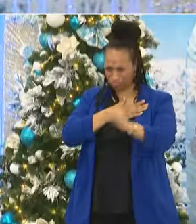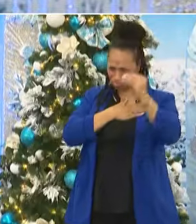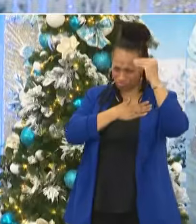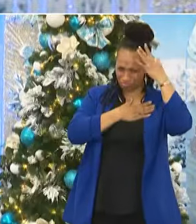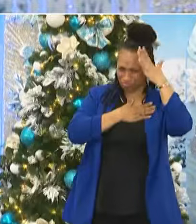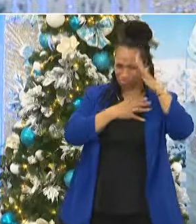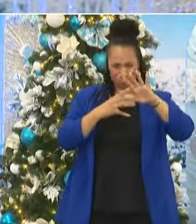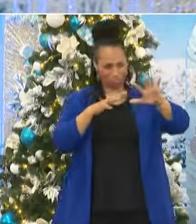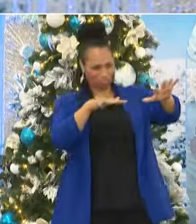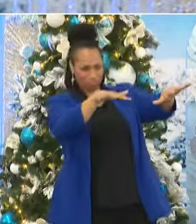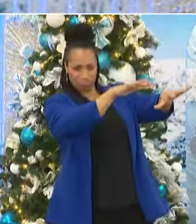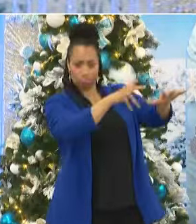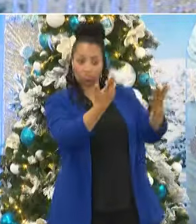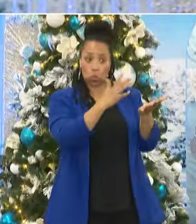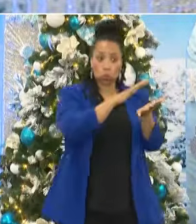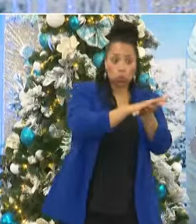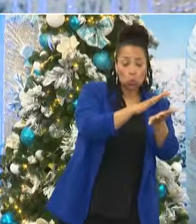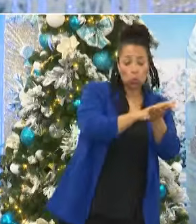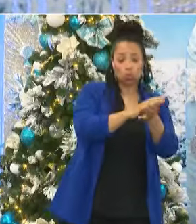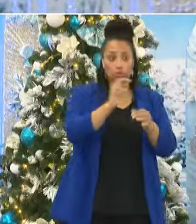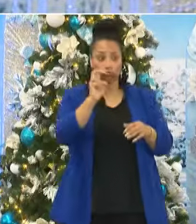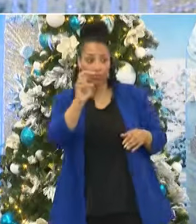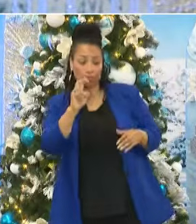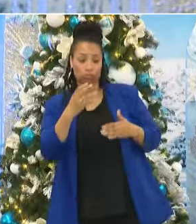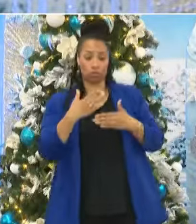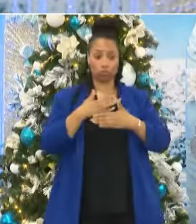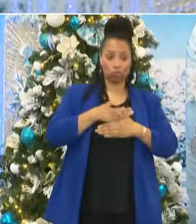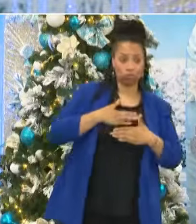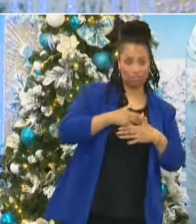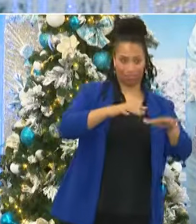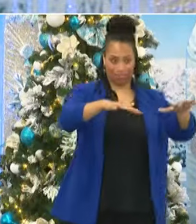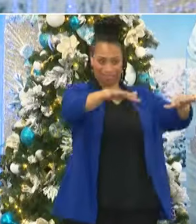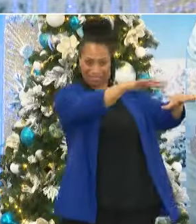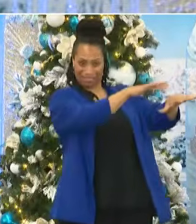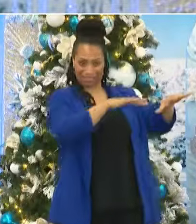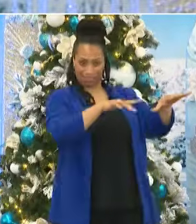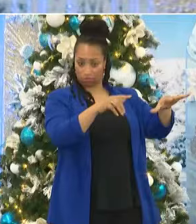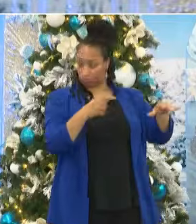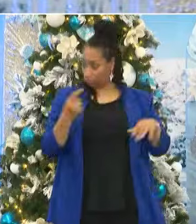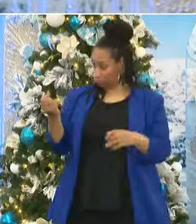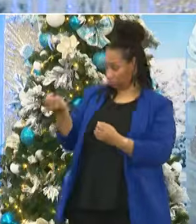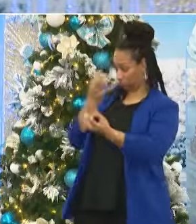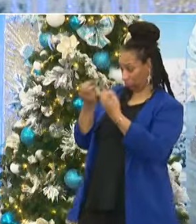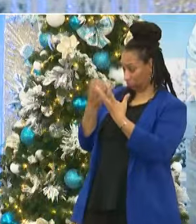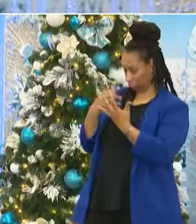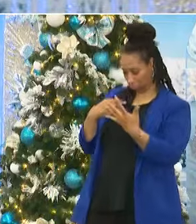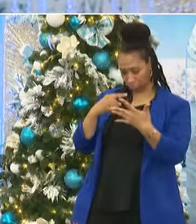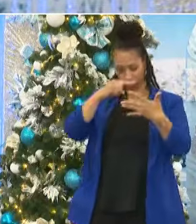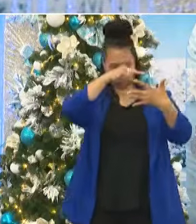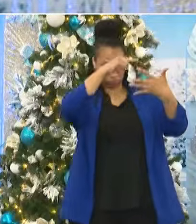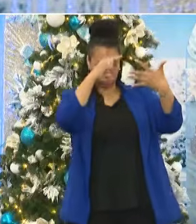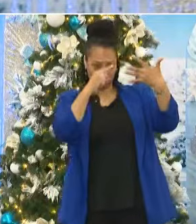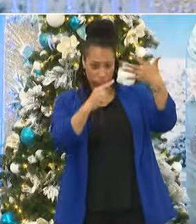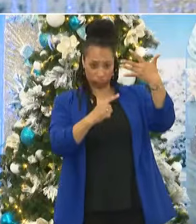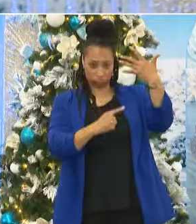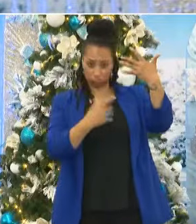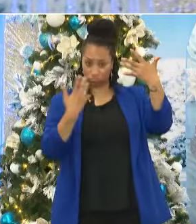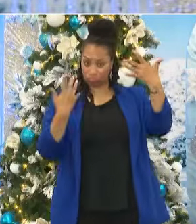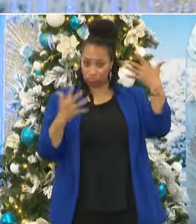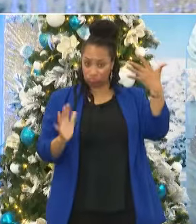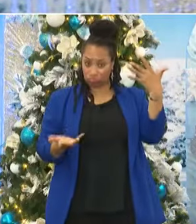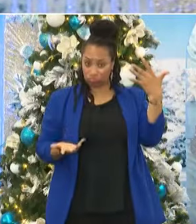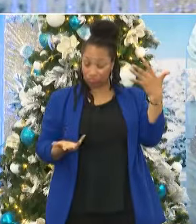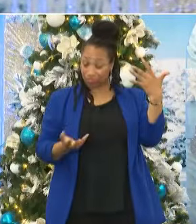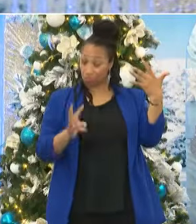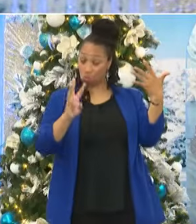recreation centers, when I look at a promise made to build a new hospital in Ward 8, it is a